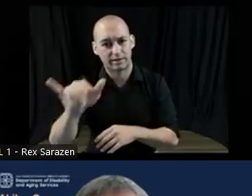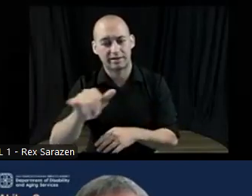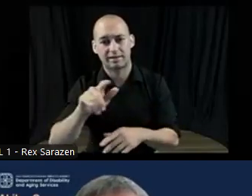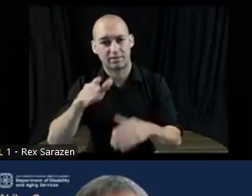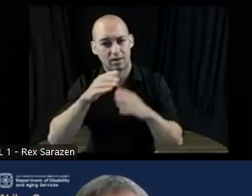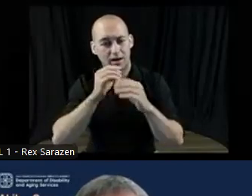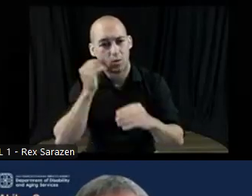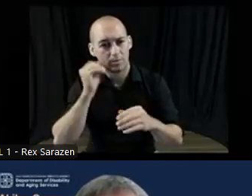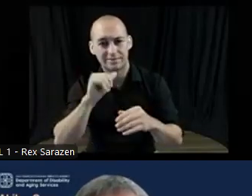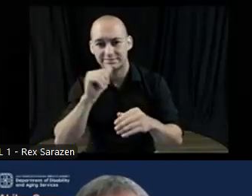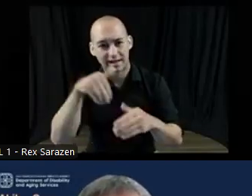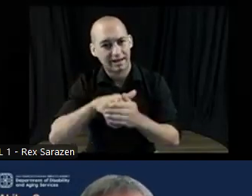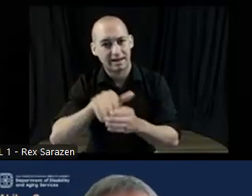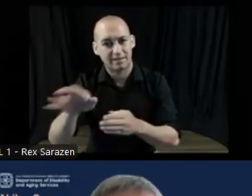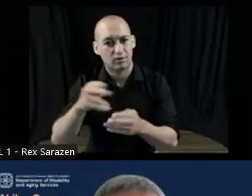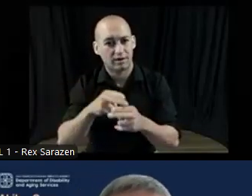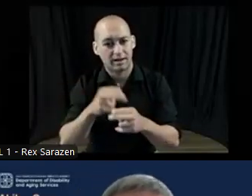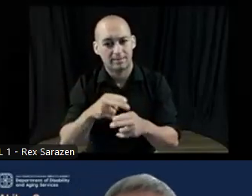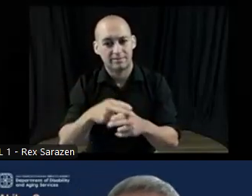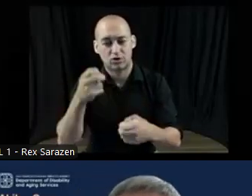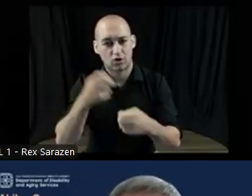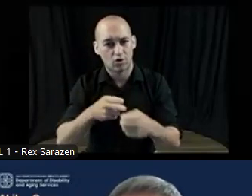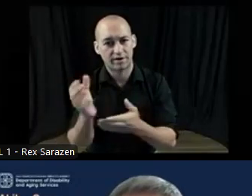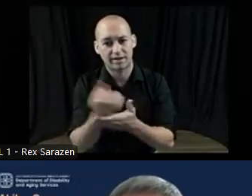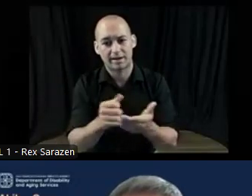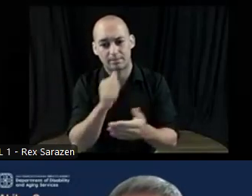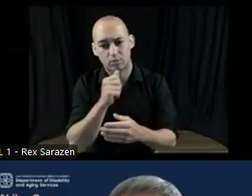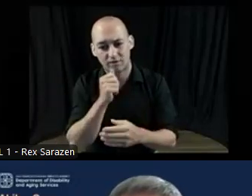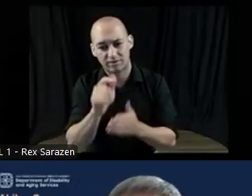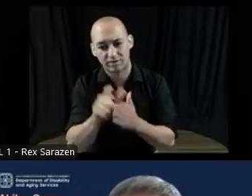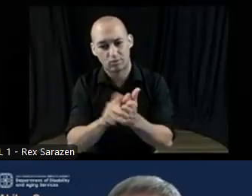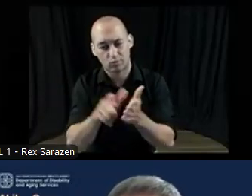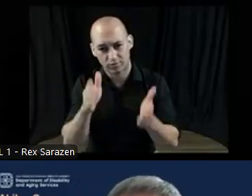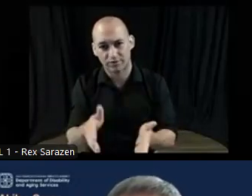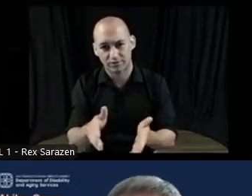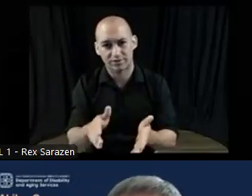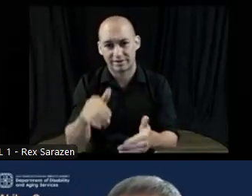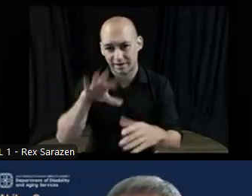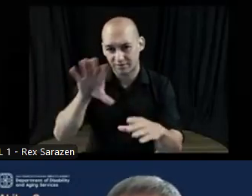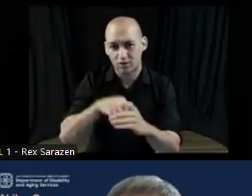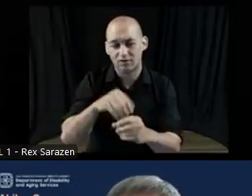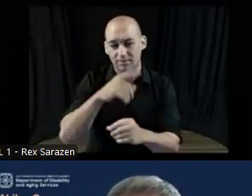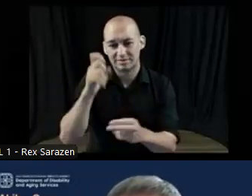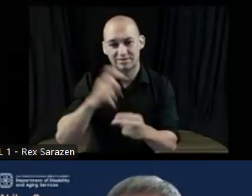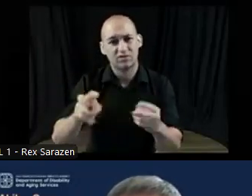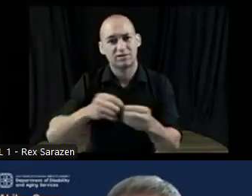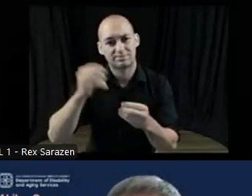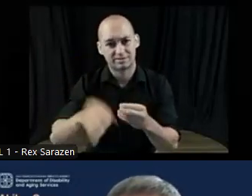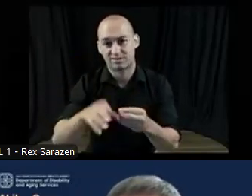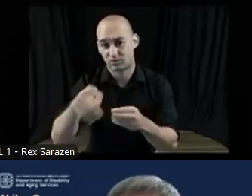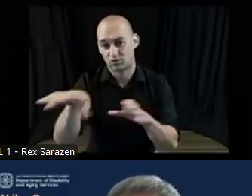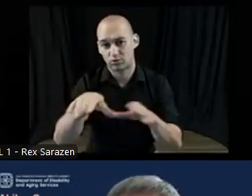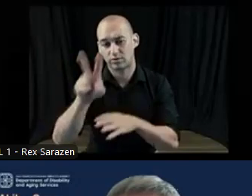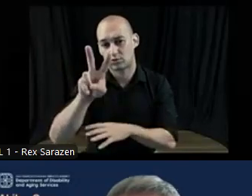very hard to get private attorneys to take those cases because there might not, it can be very expensive because you're essentially doing two probates.